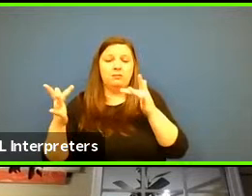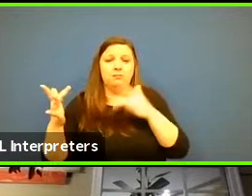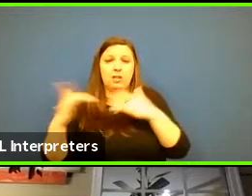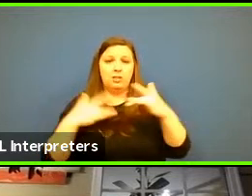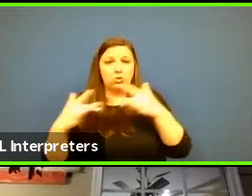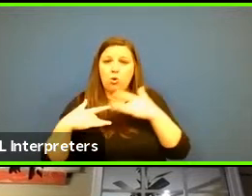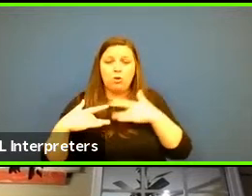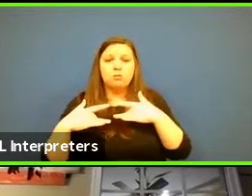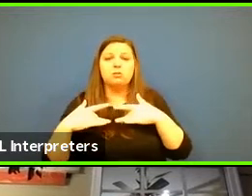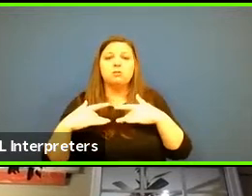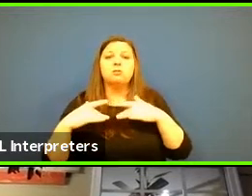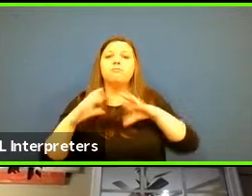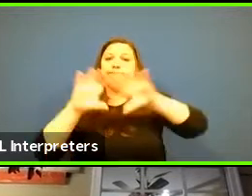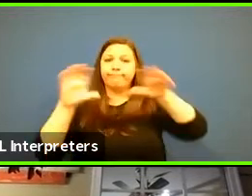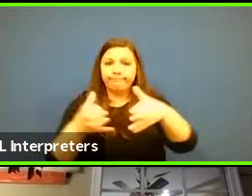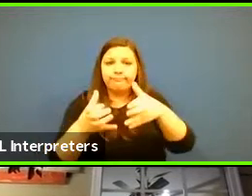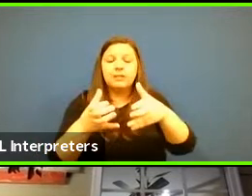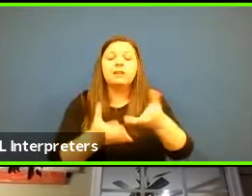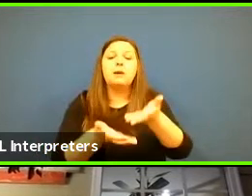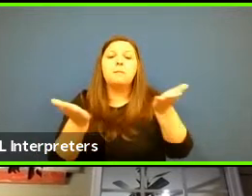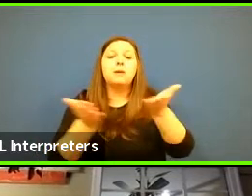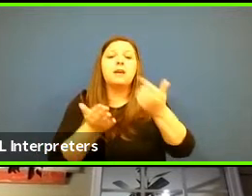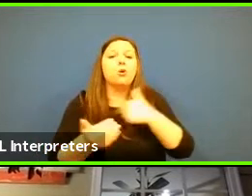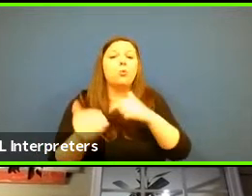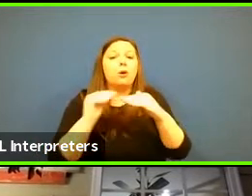we're all on equal footing.